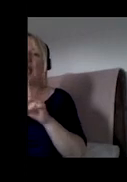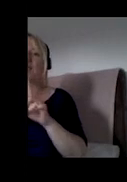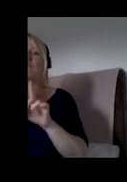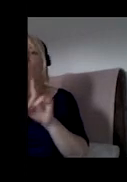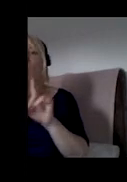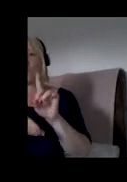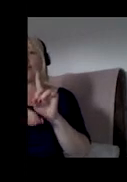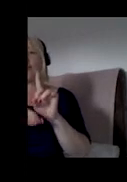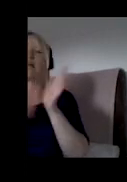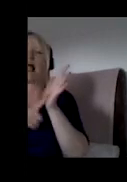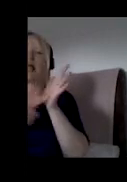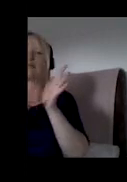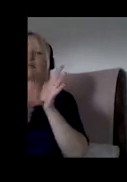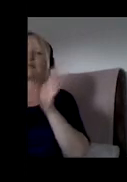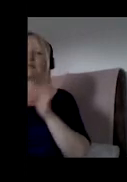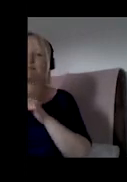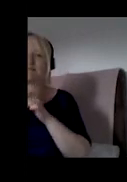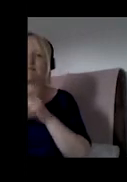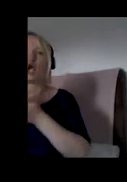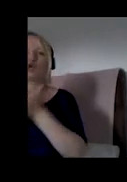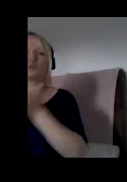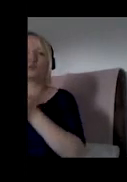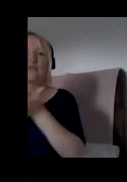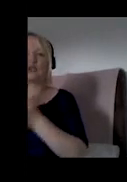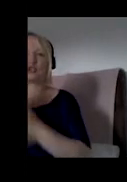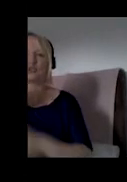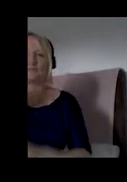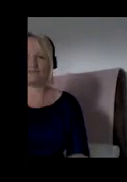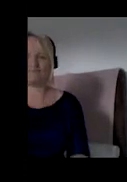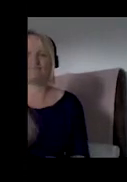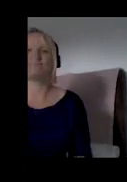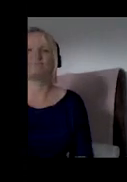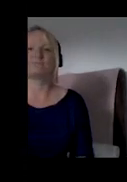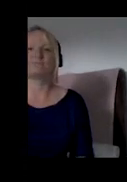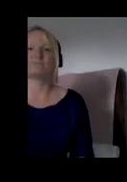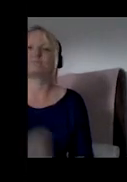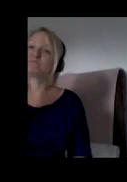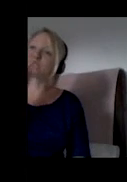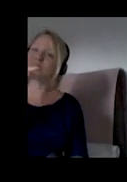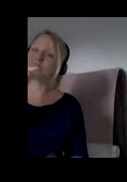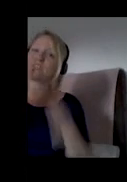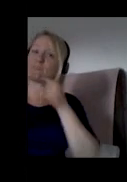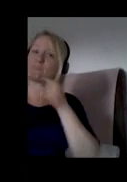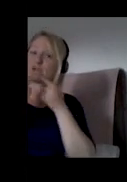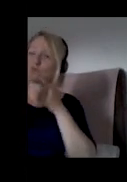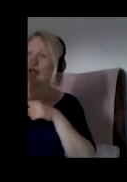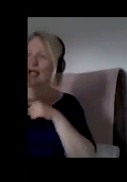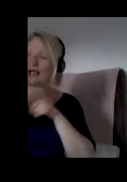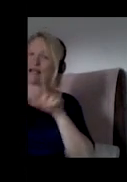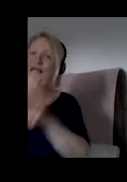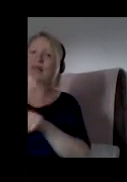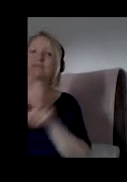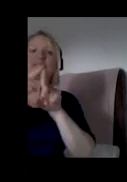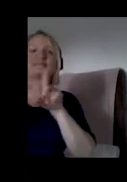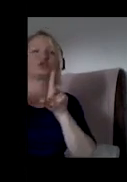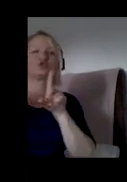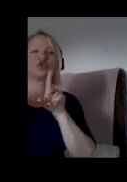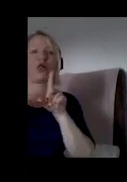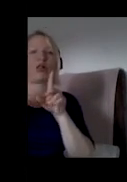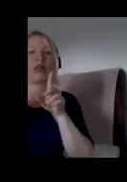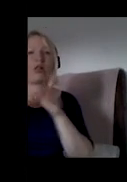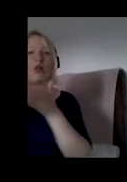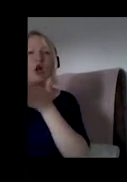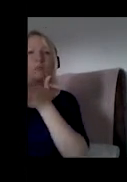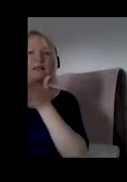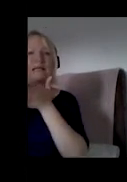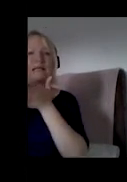www.highwaysengland.co.uk/LTC consultation. There you can access a digital copy of all the consultation